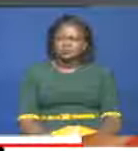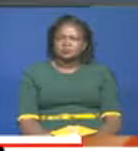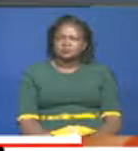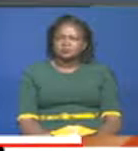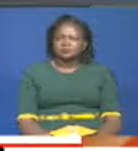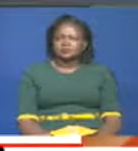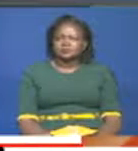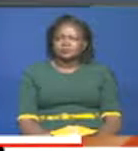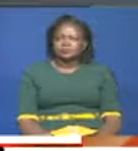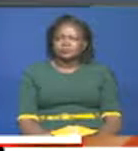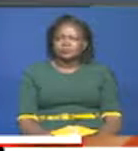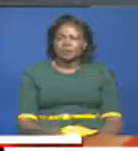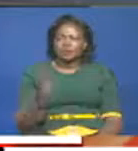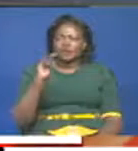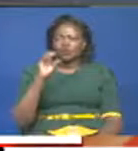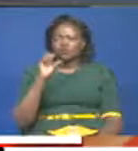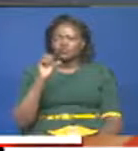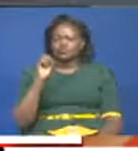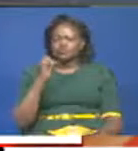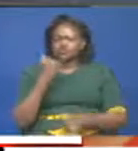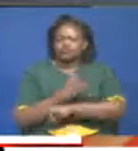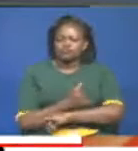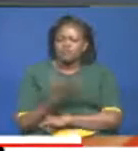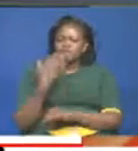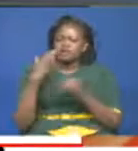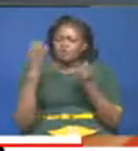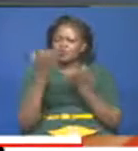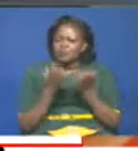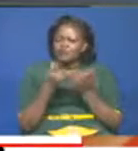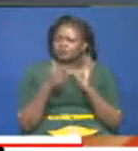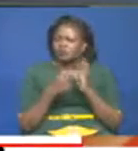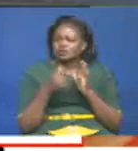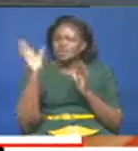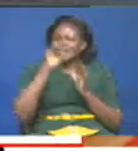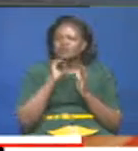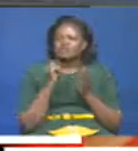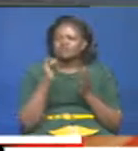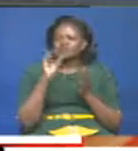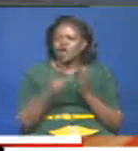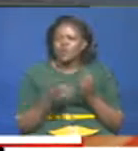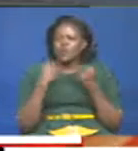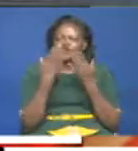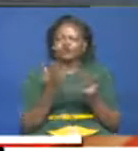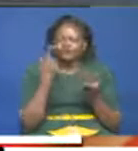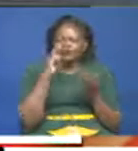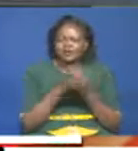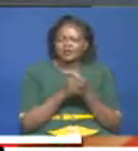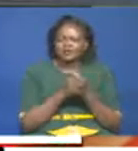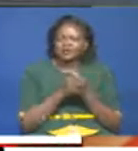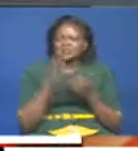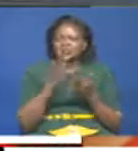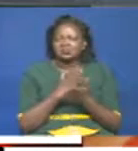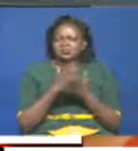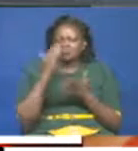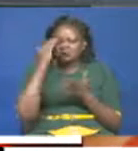Micro and small institutions in the green economy have highlighted a lack of loan provisions for the niche sector, owing